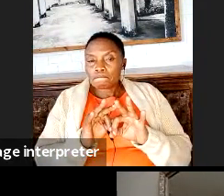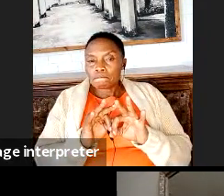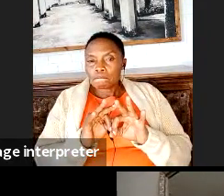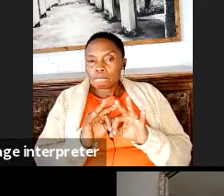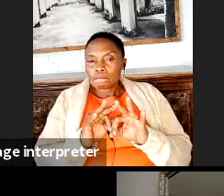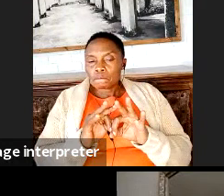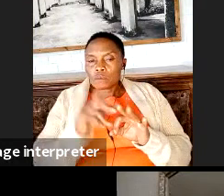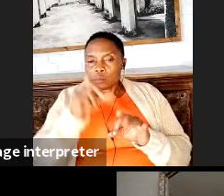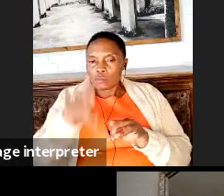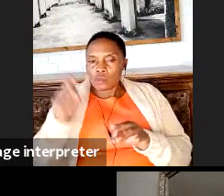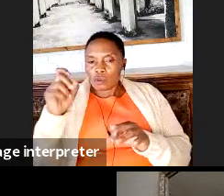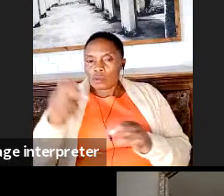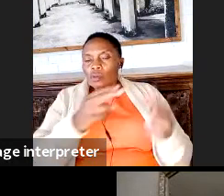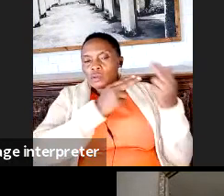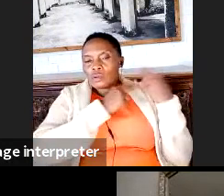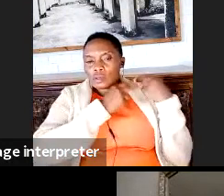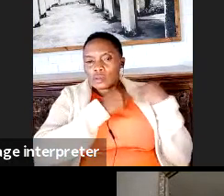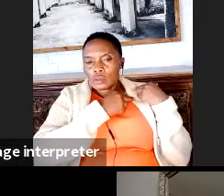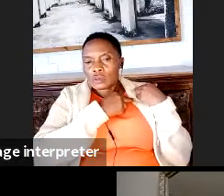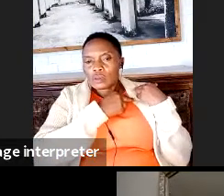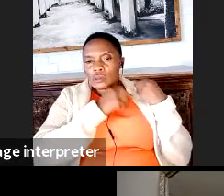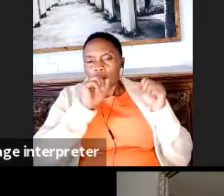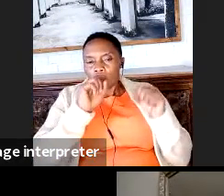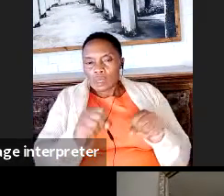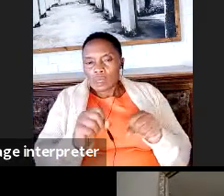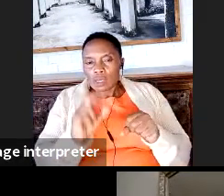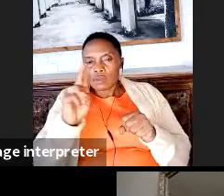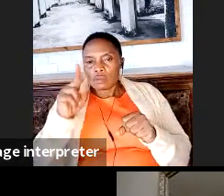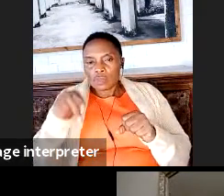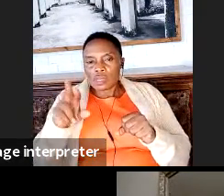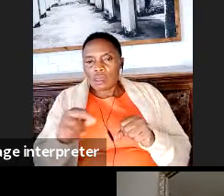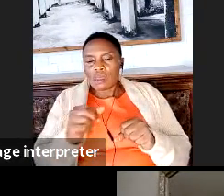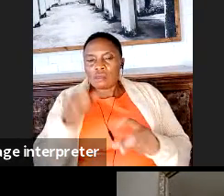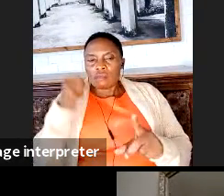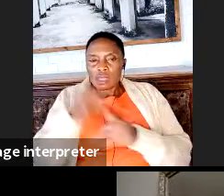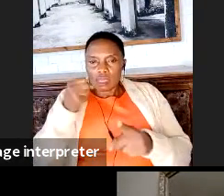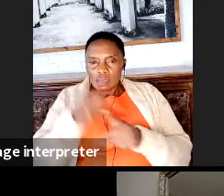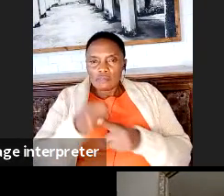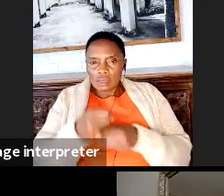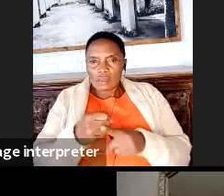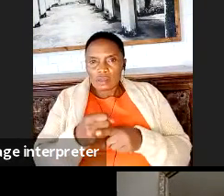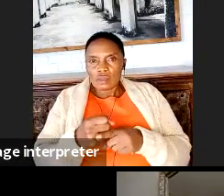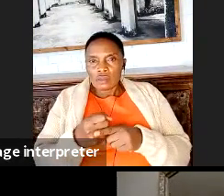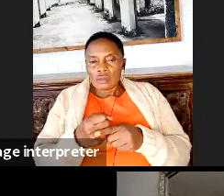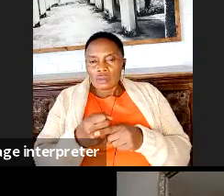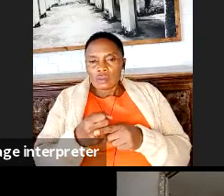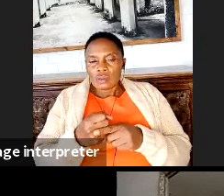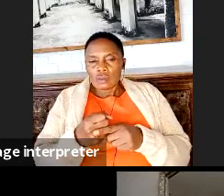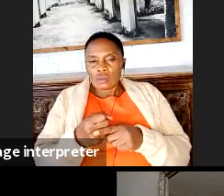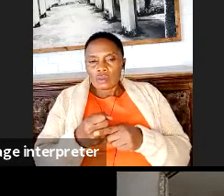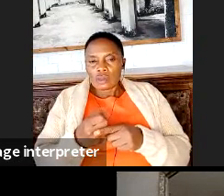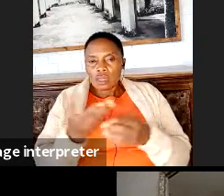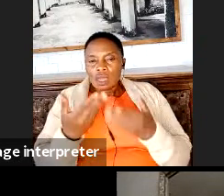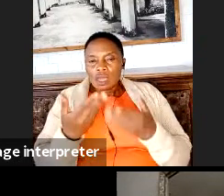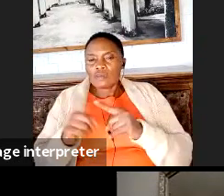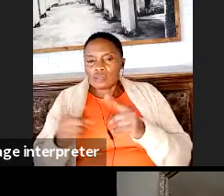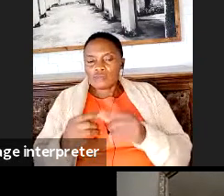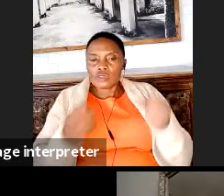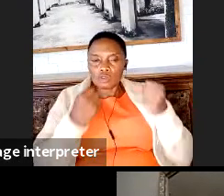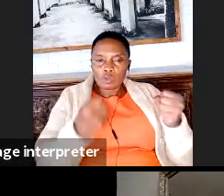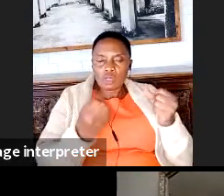responsibility or position within UPR advocacy, right? Like everyone should have a seat at the table, just everyone has different strengths within